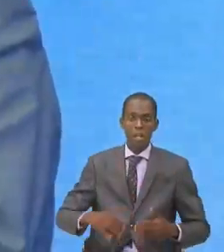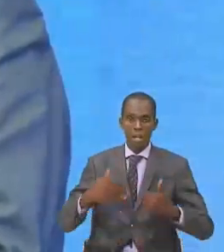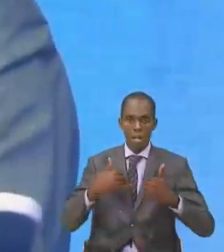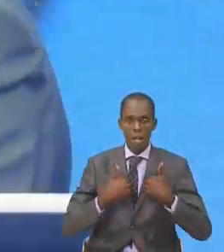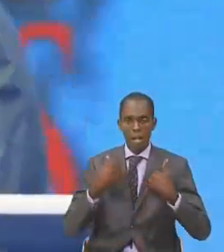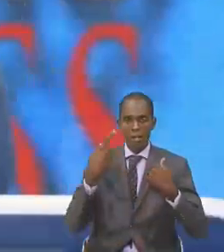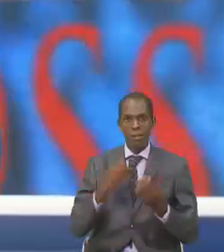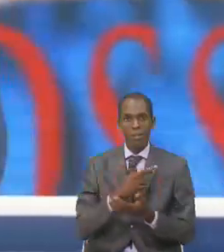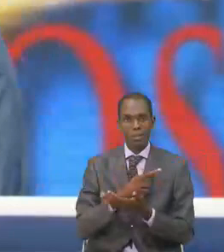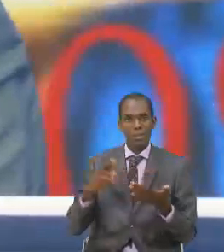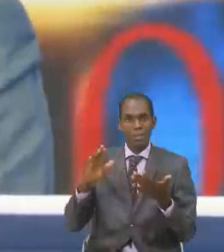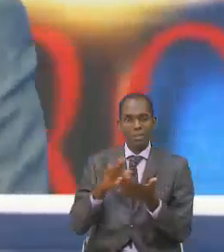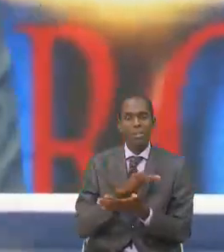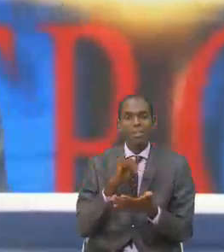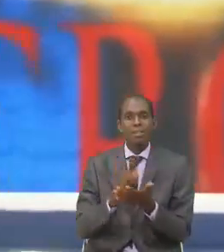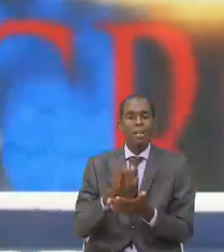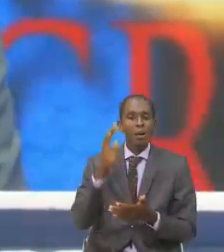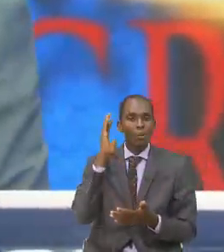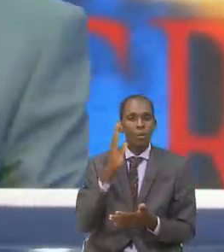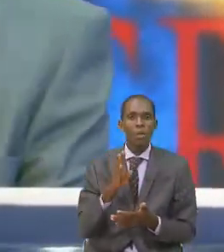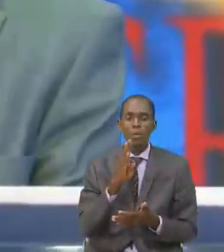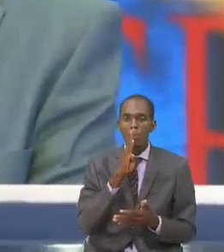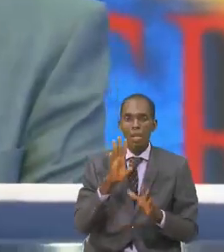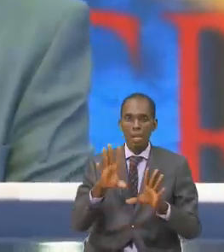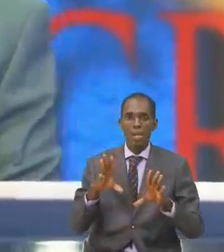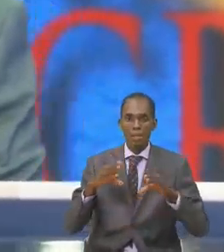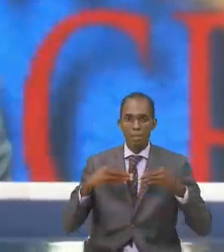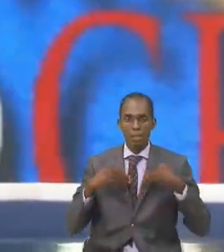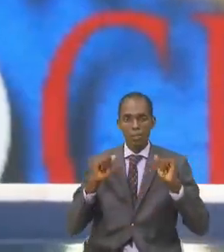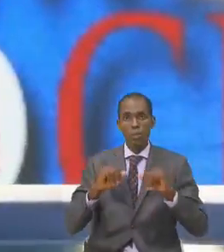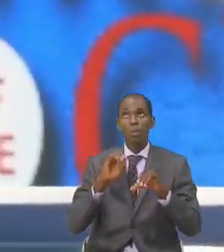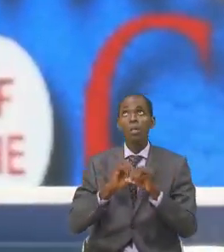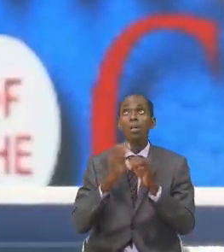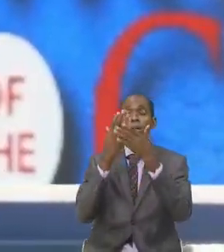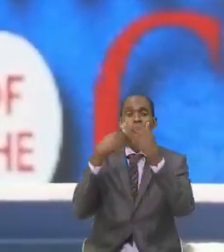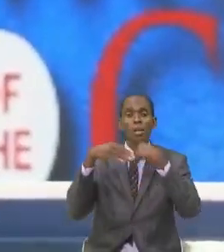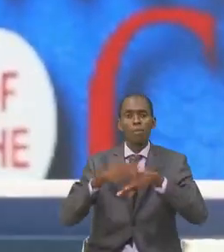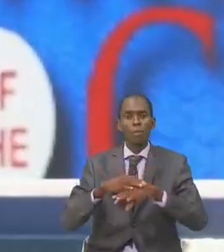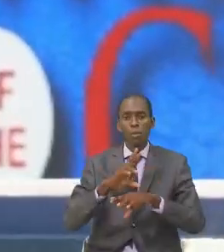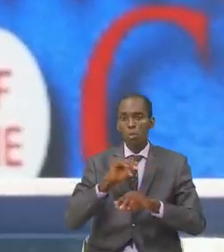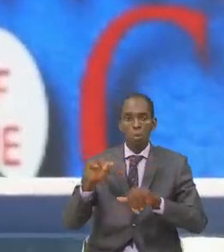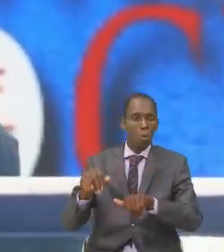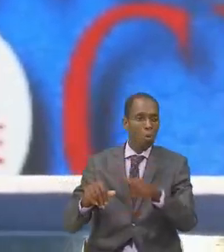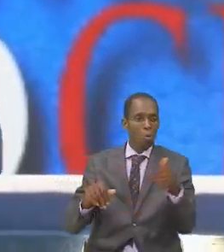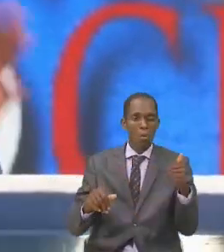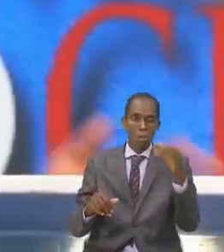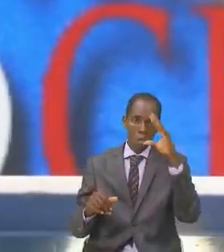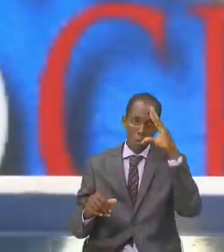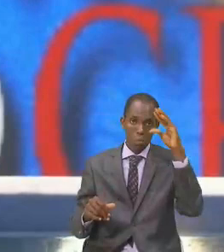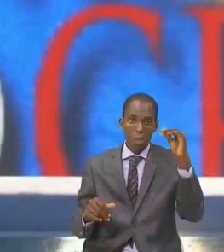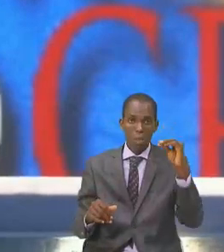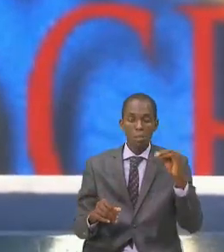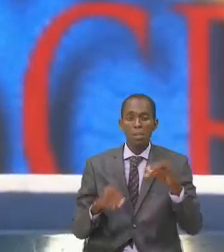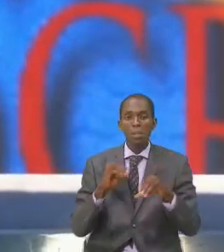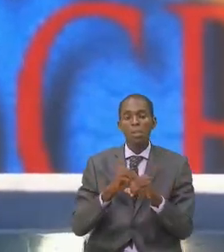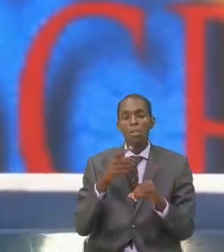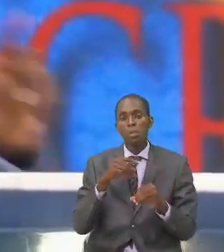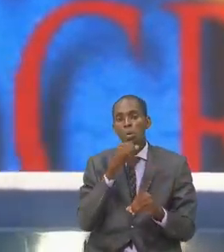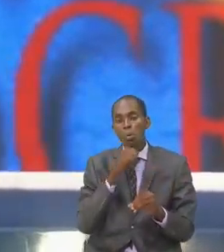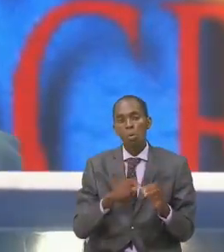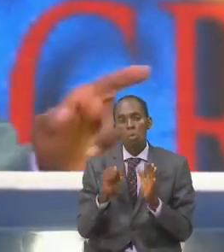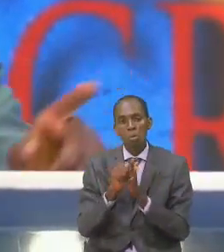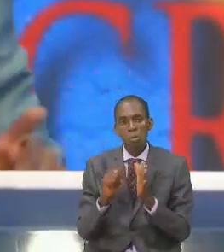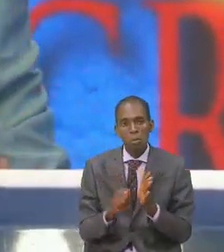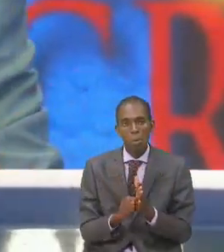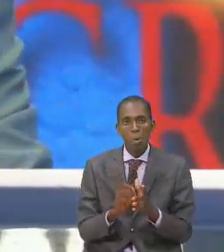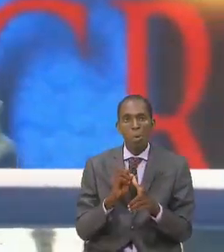that only Christ has the righteousness that will be available, that will be acceptable in heaven.